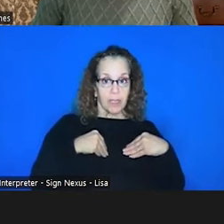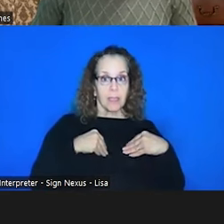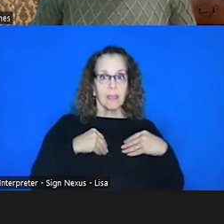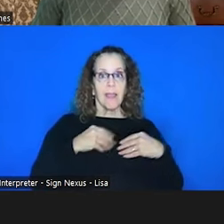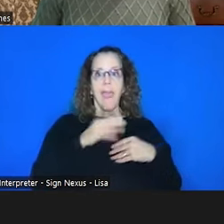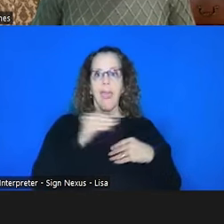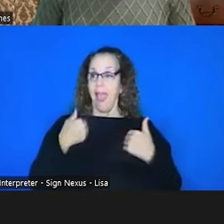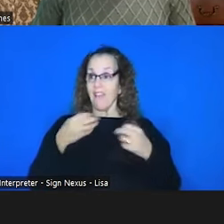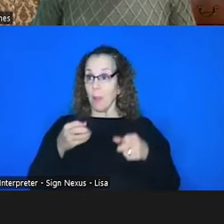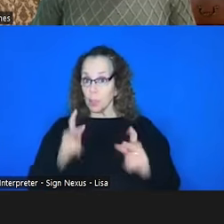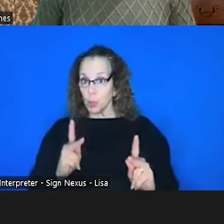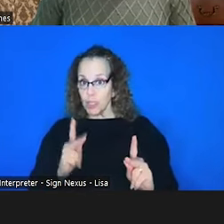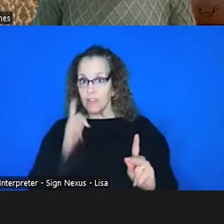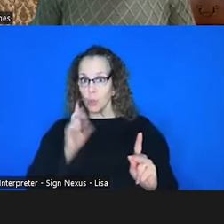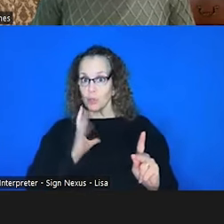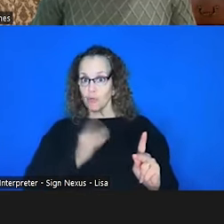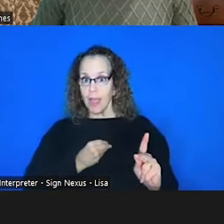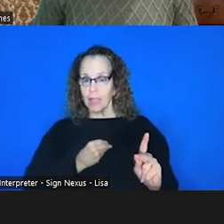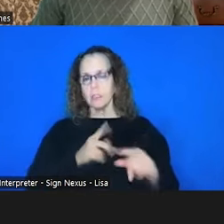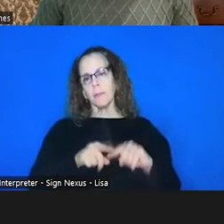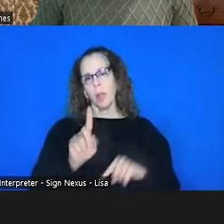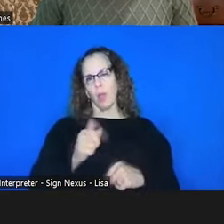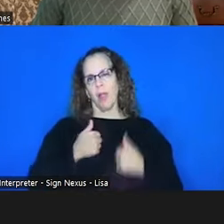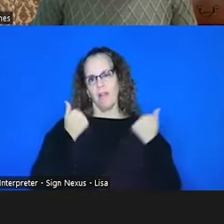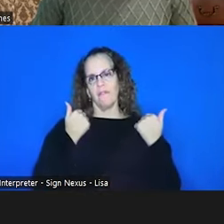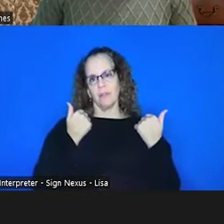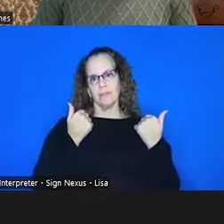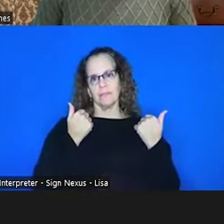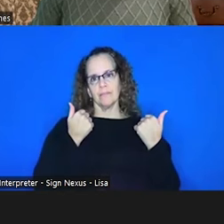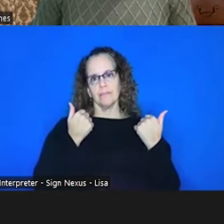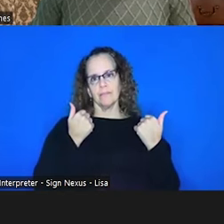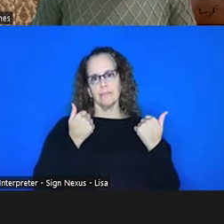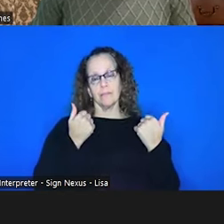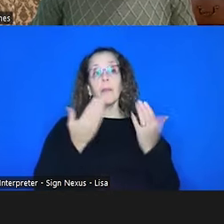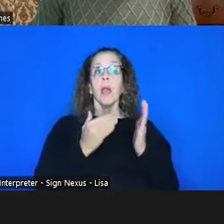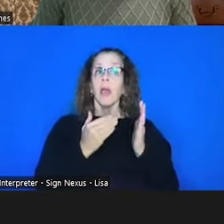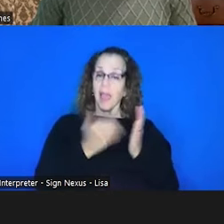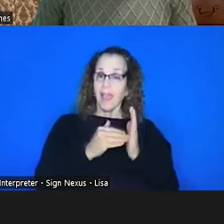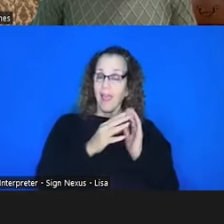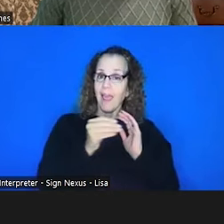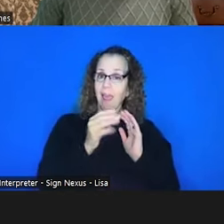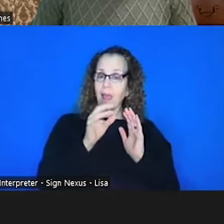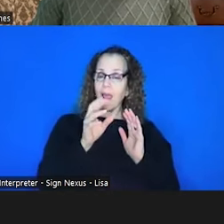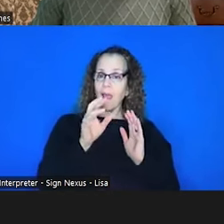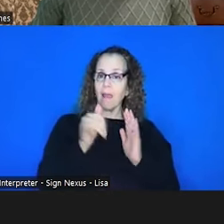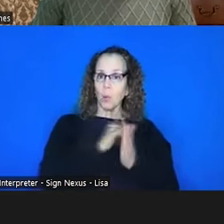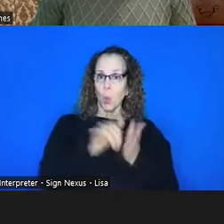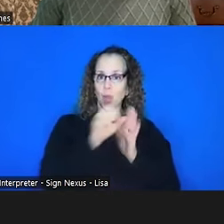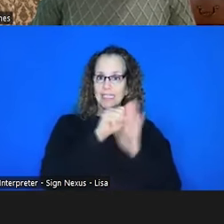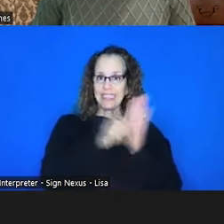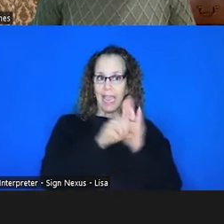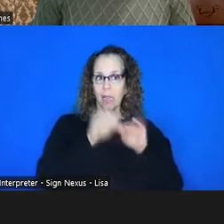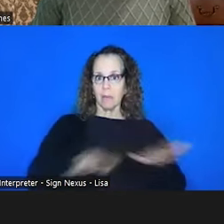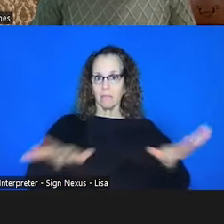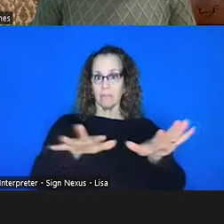right? And not to mention New York State overall. So I think that, you know, we have a lot of work to